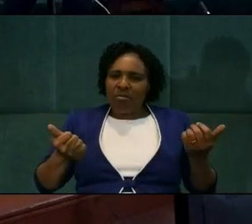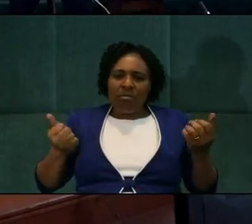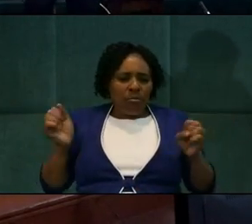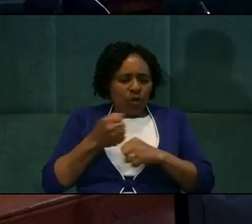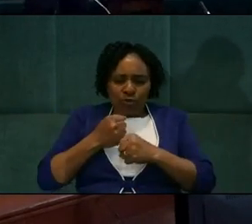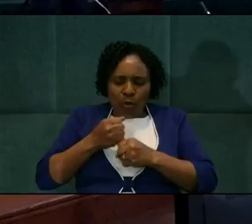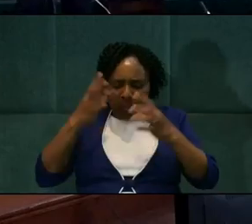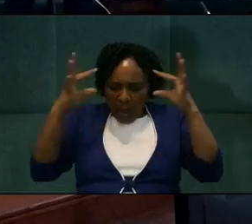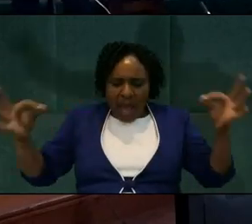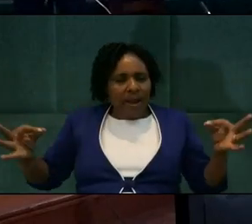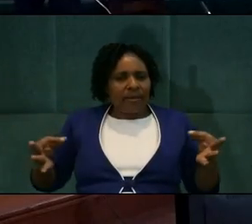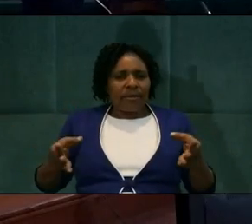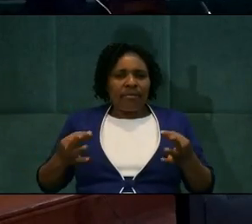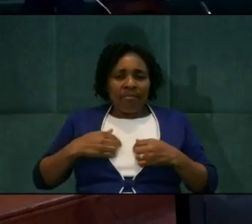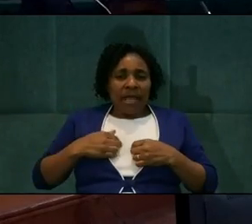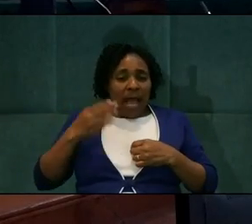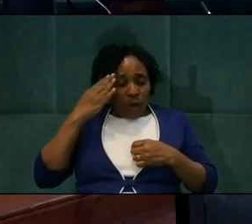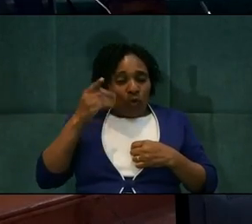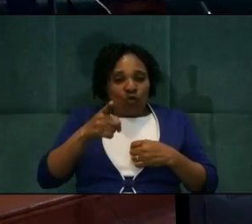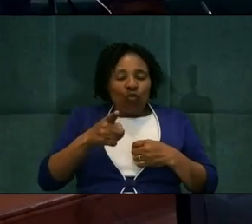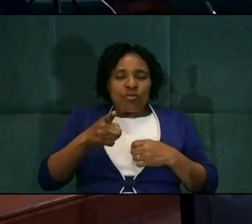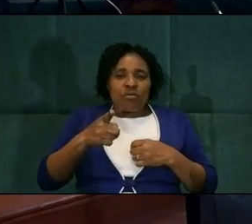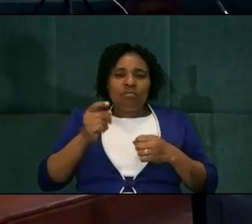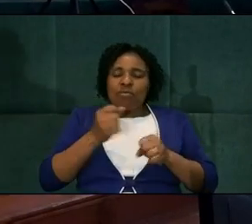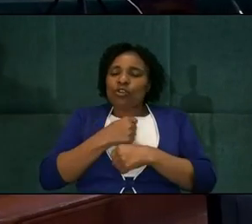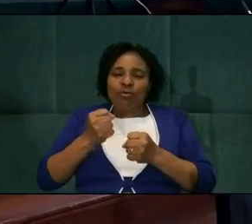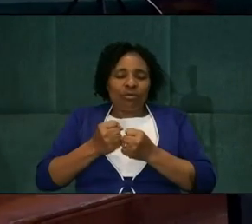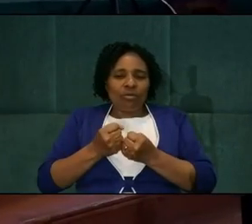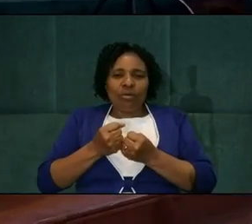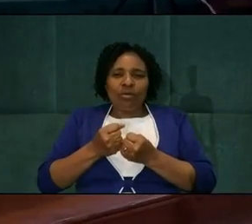of wedlock, so you are illegitimate. You can't be God.